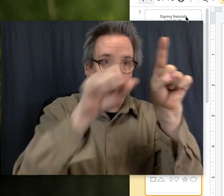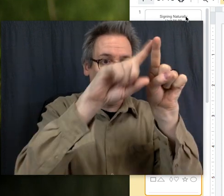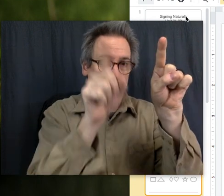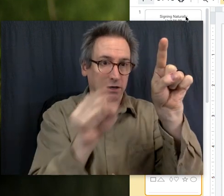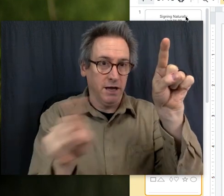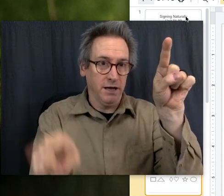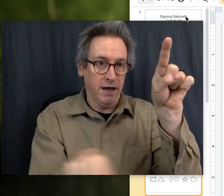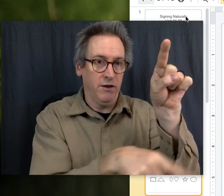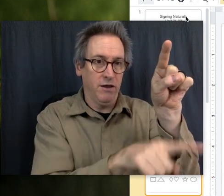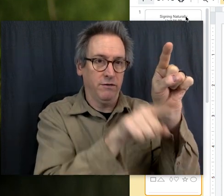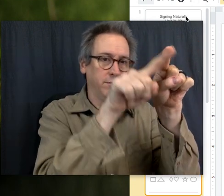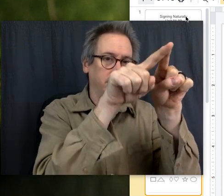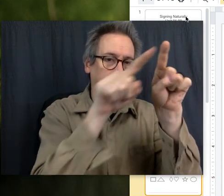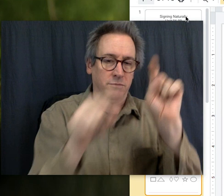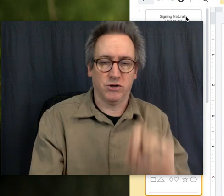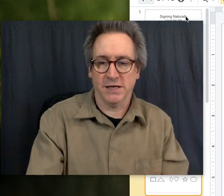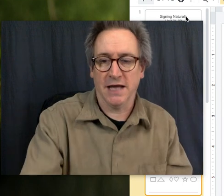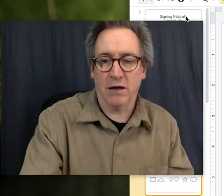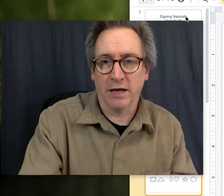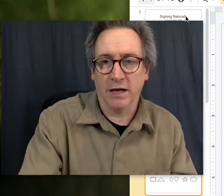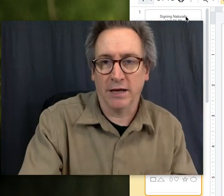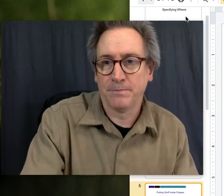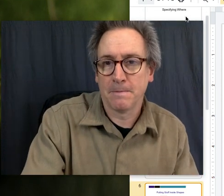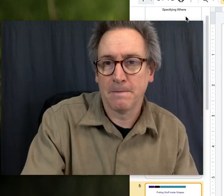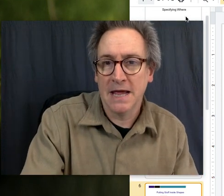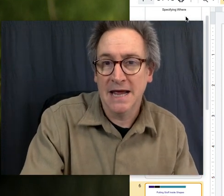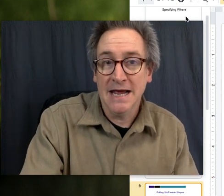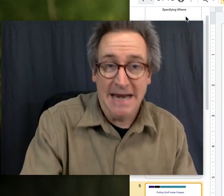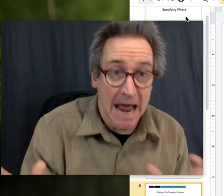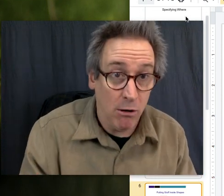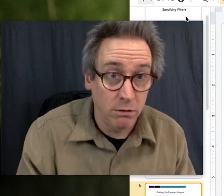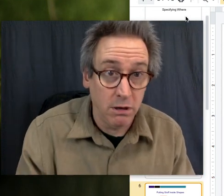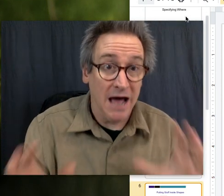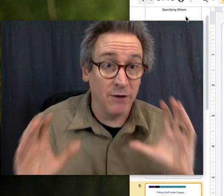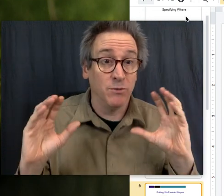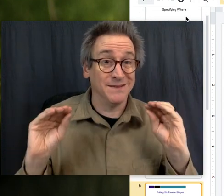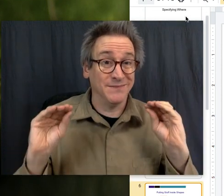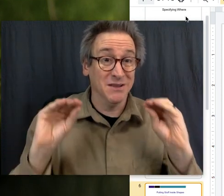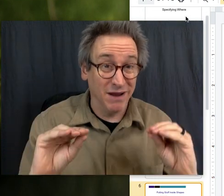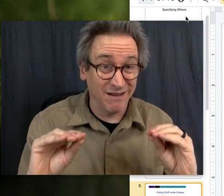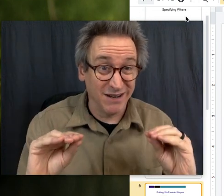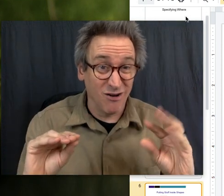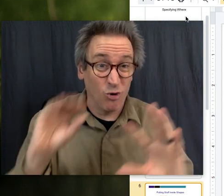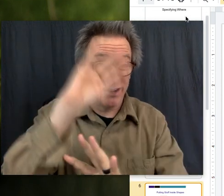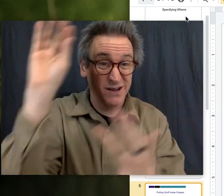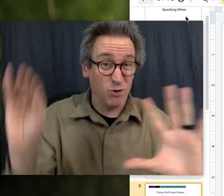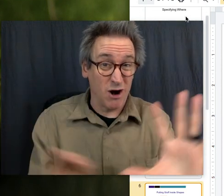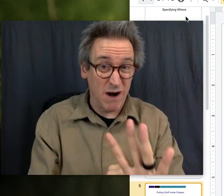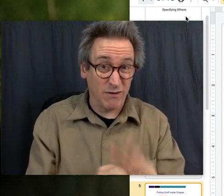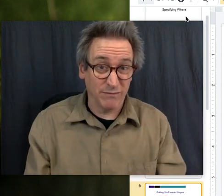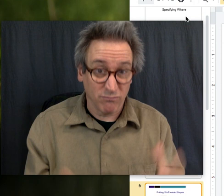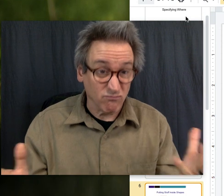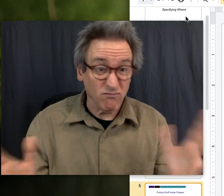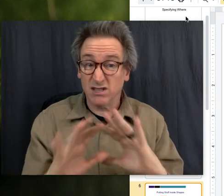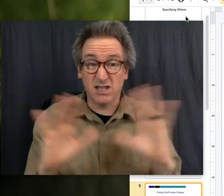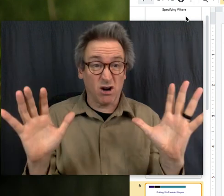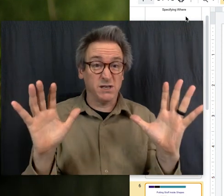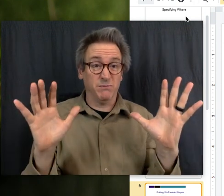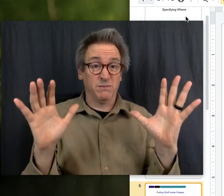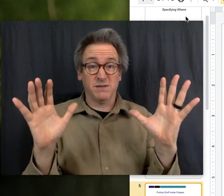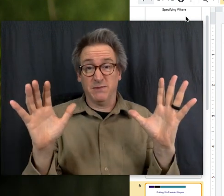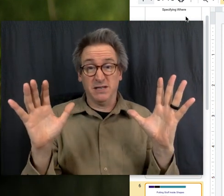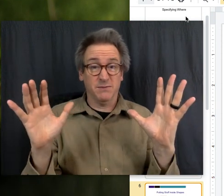reference point and then trace the outline. Now, how do we put something in the middle of it or somewhere around it?